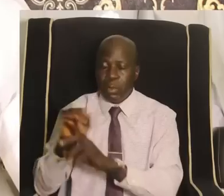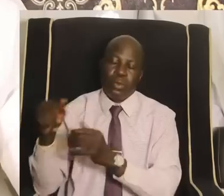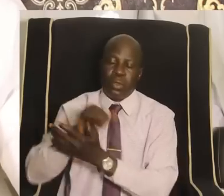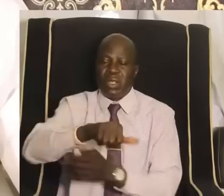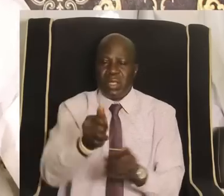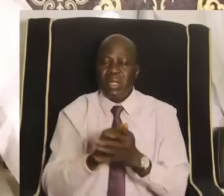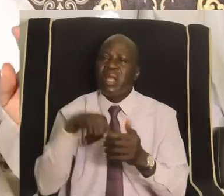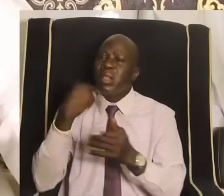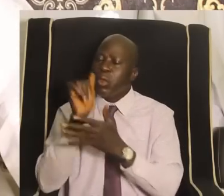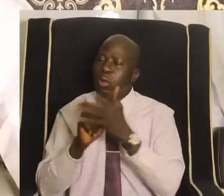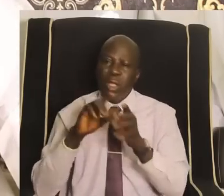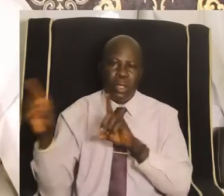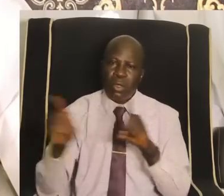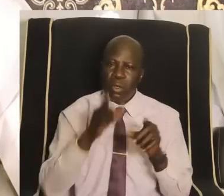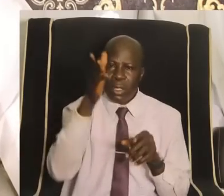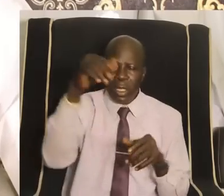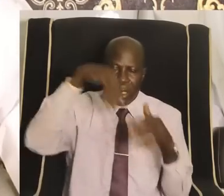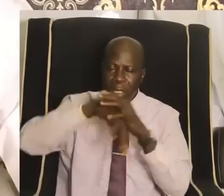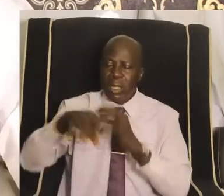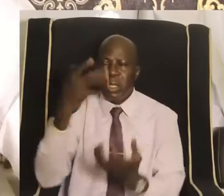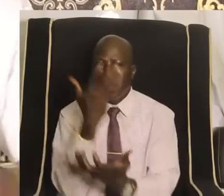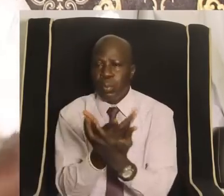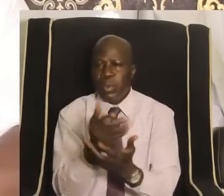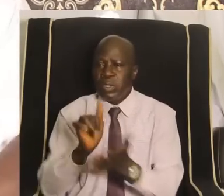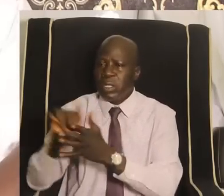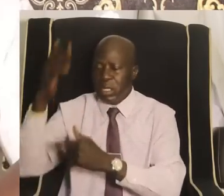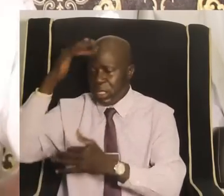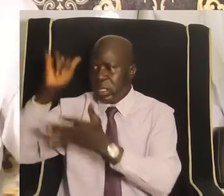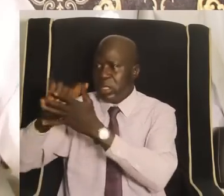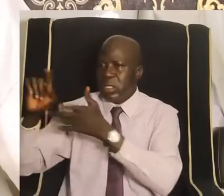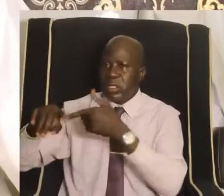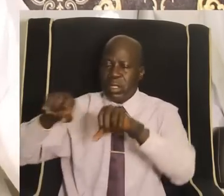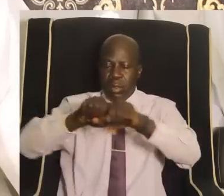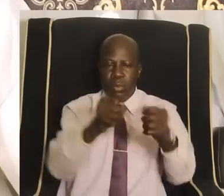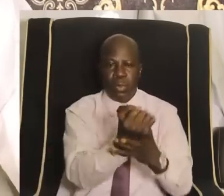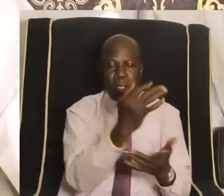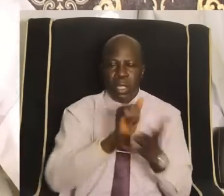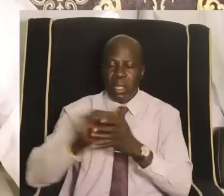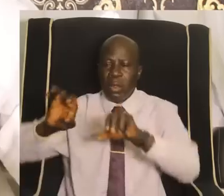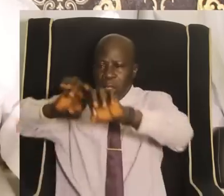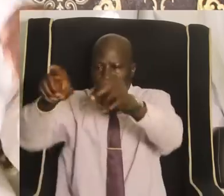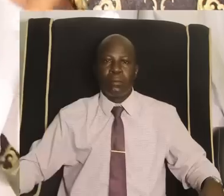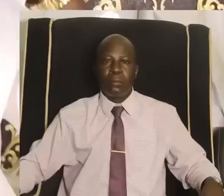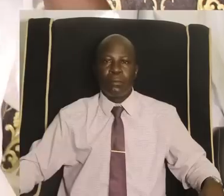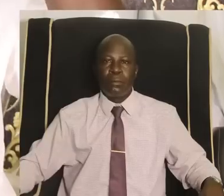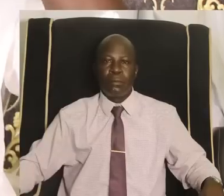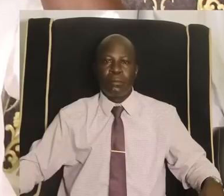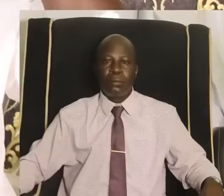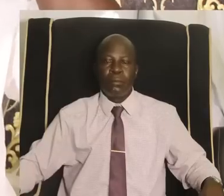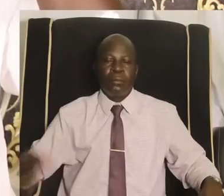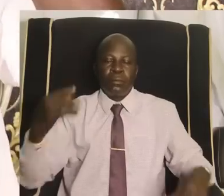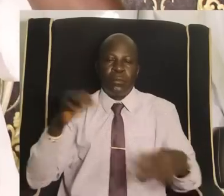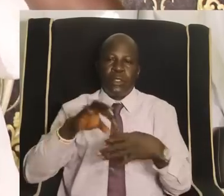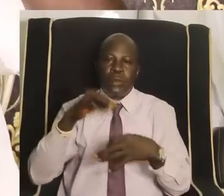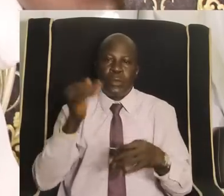is here with you. In Jesus' name, my Lord. Listen to me, sir.